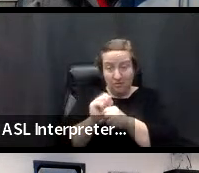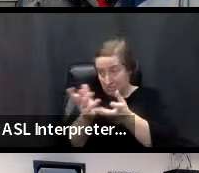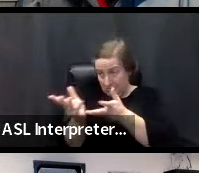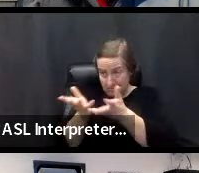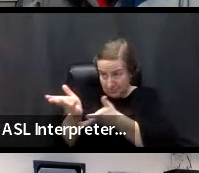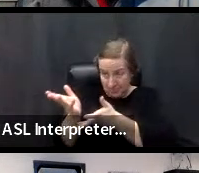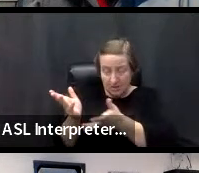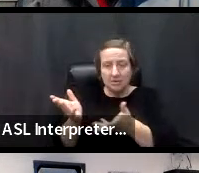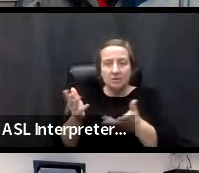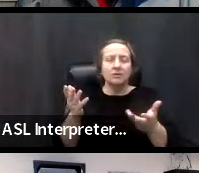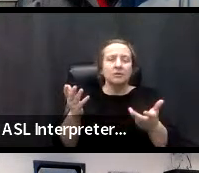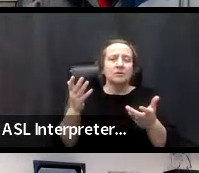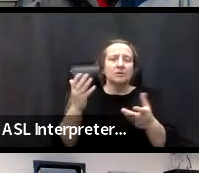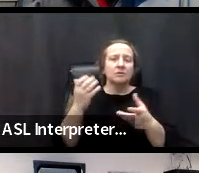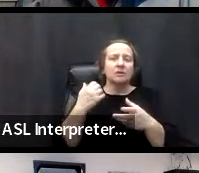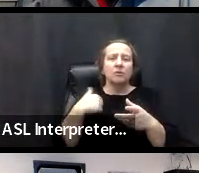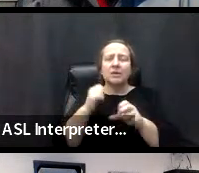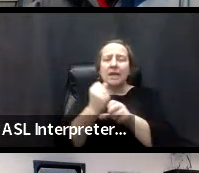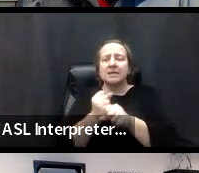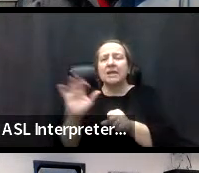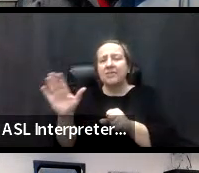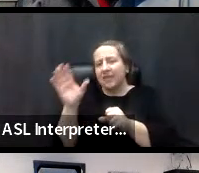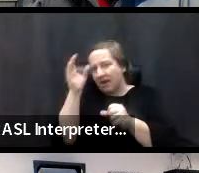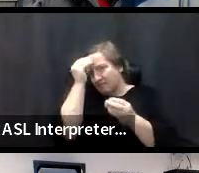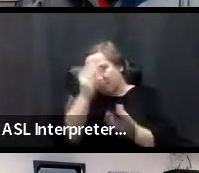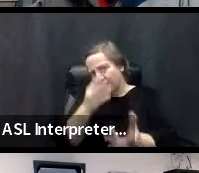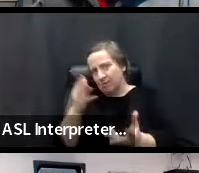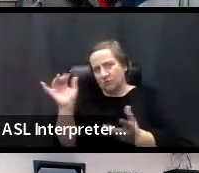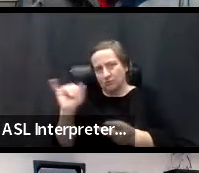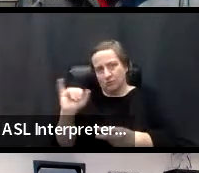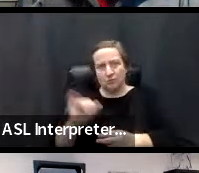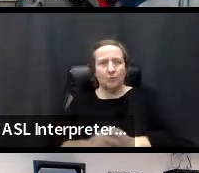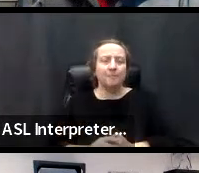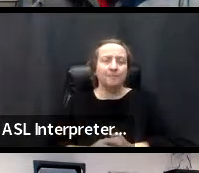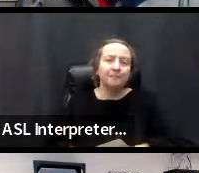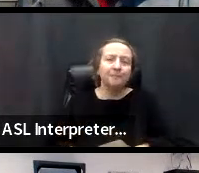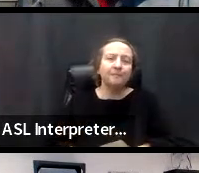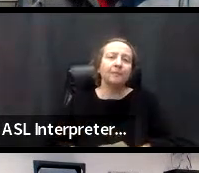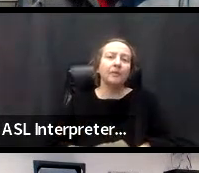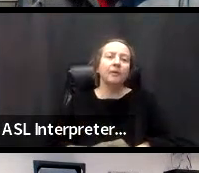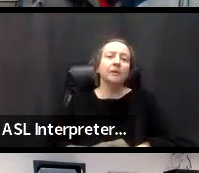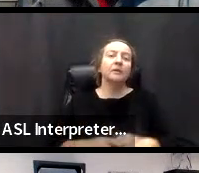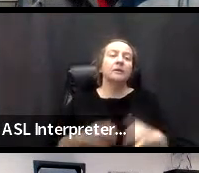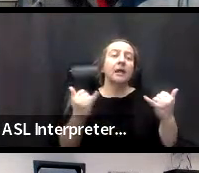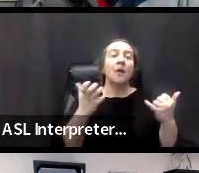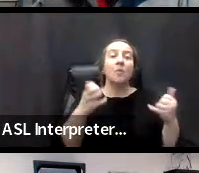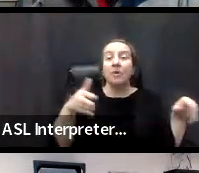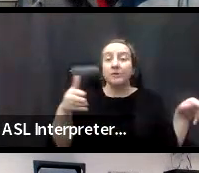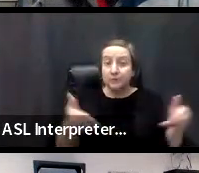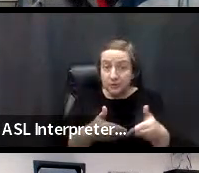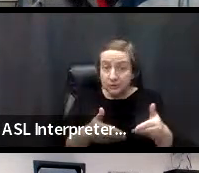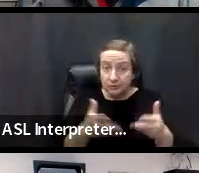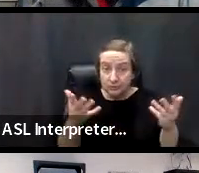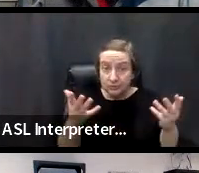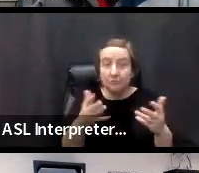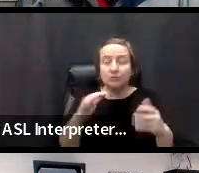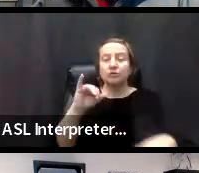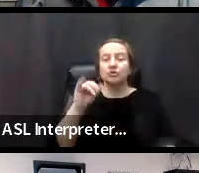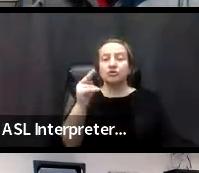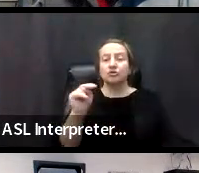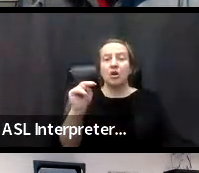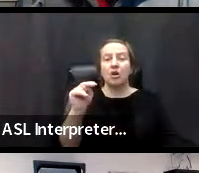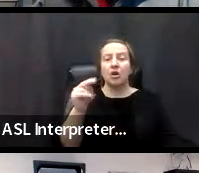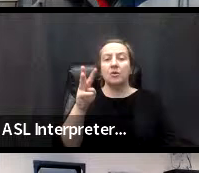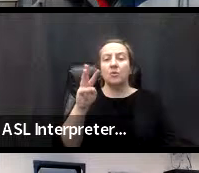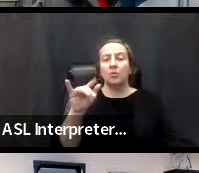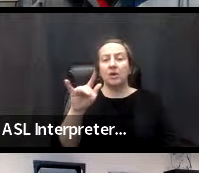to capture the information that they have shared. With that, I want to introduce John Willis, who's